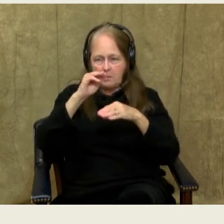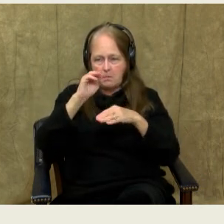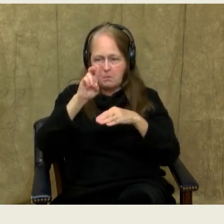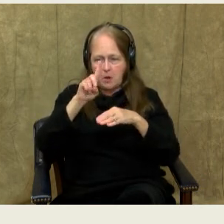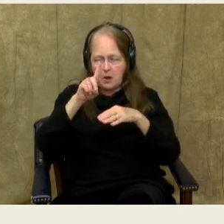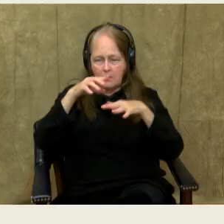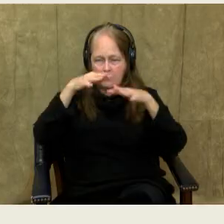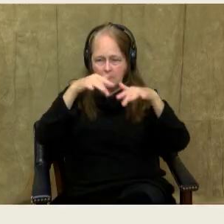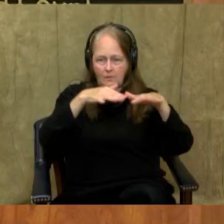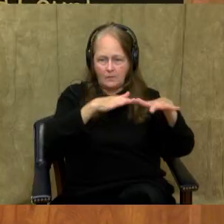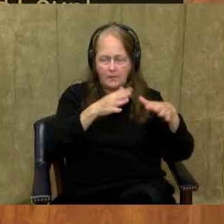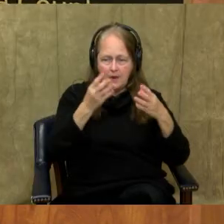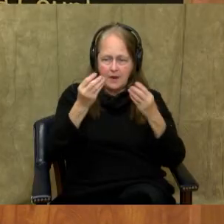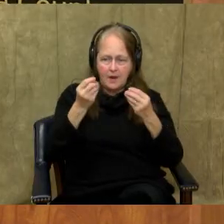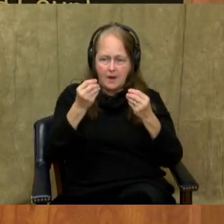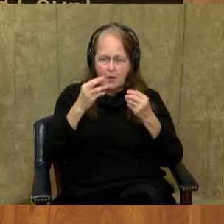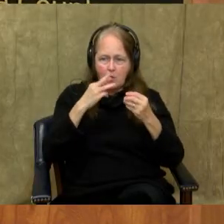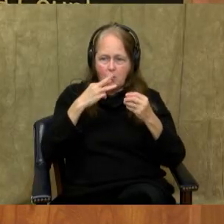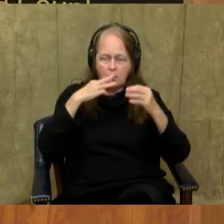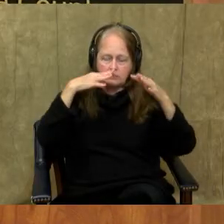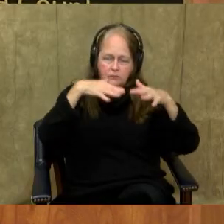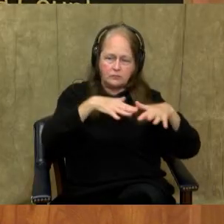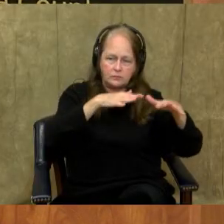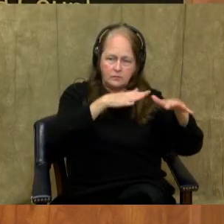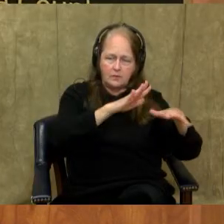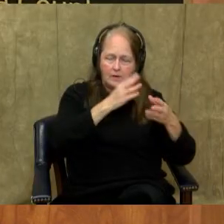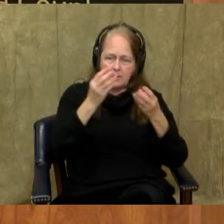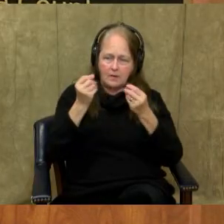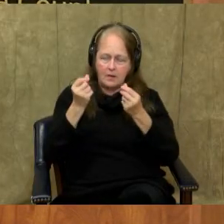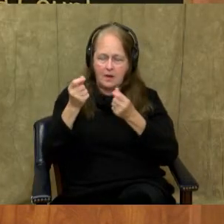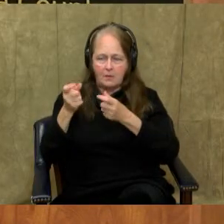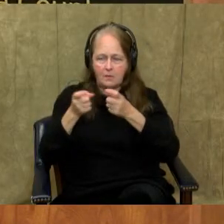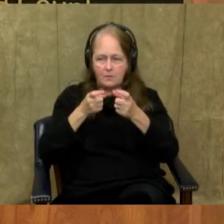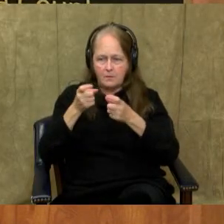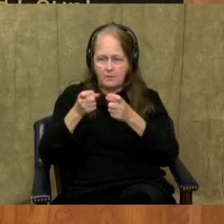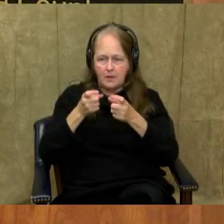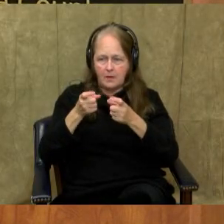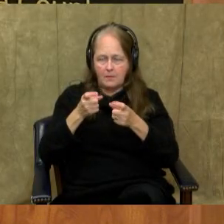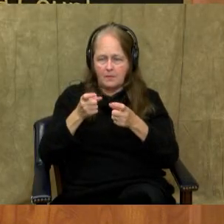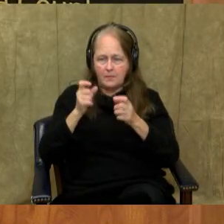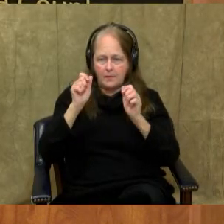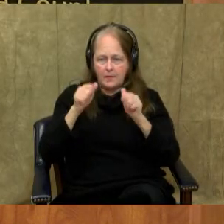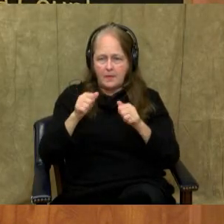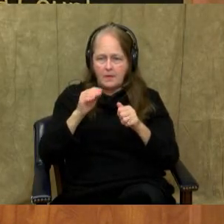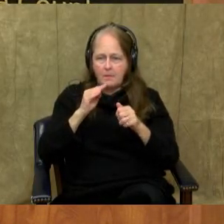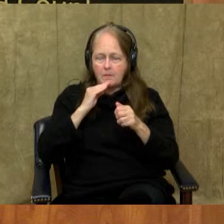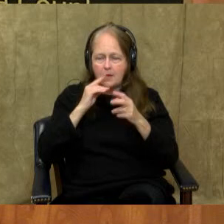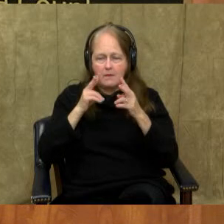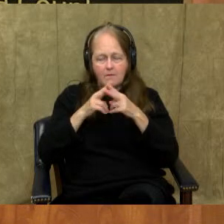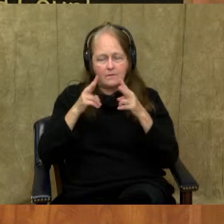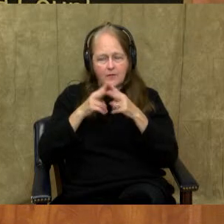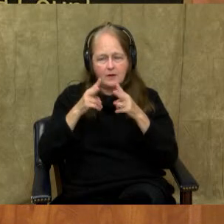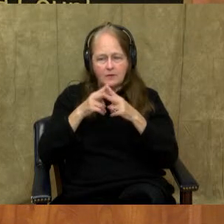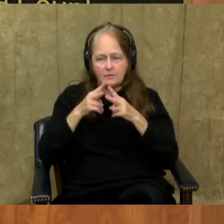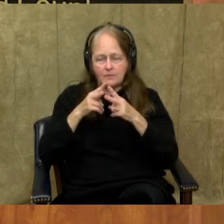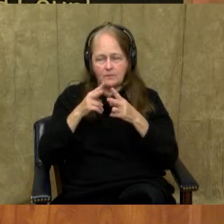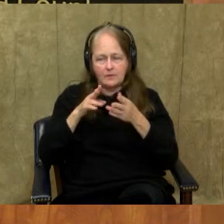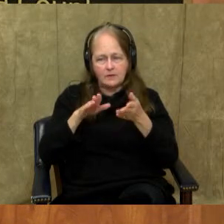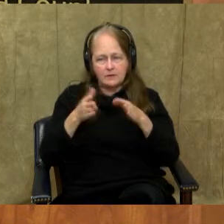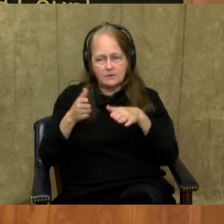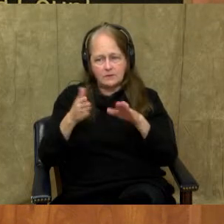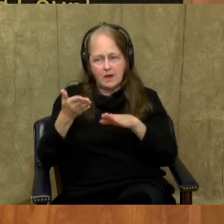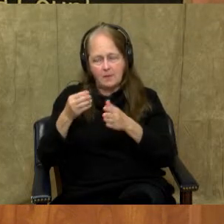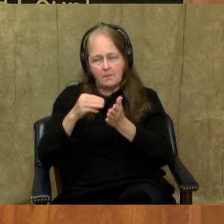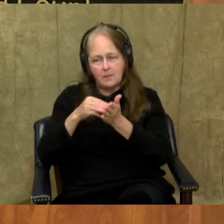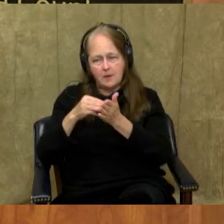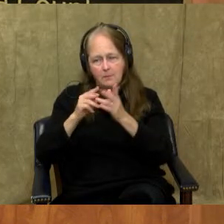Mudslides and landslides, the way they use their land and manage their erosion, this can be very devastating and has caused deaths of